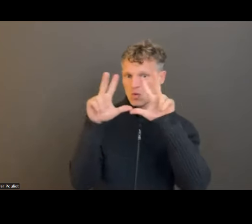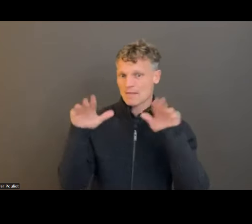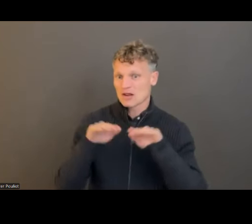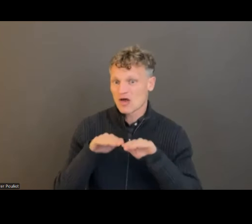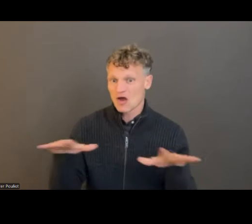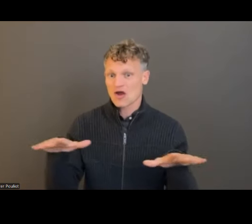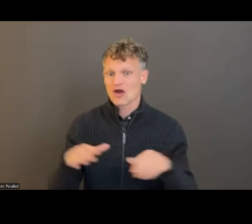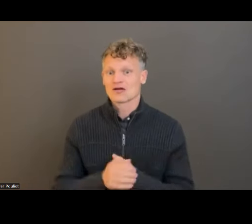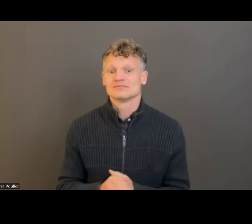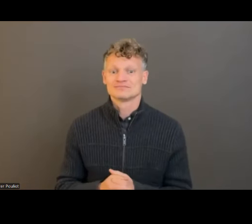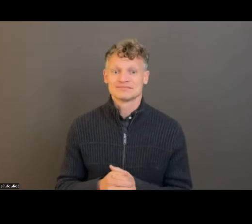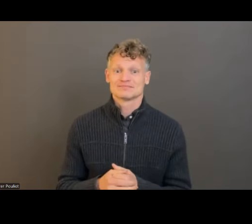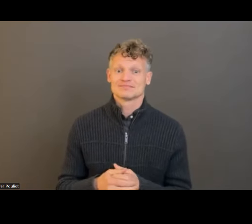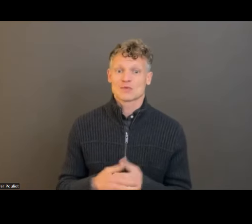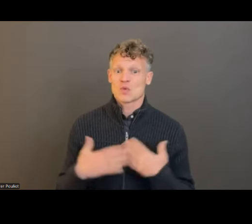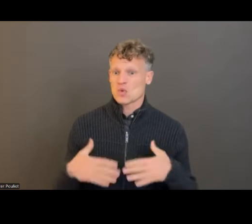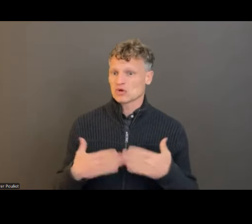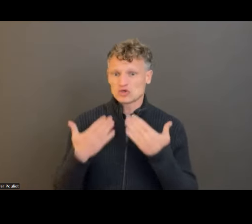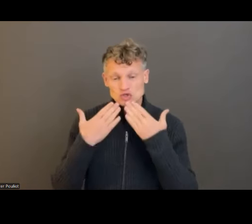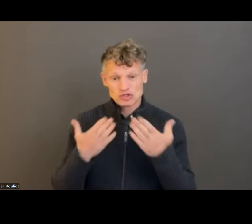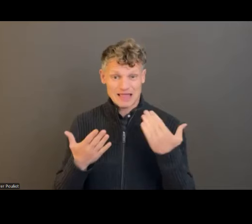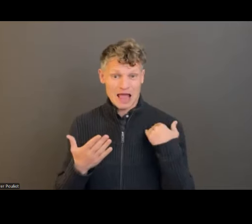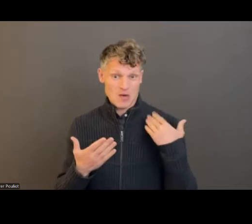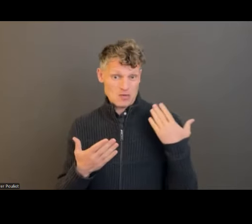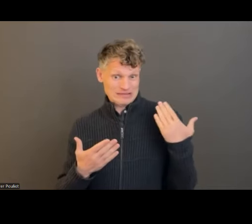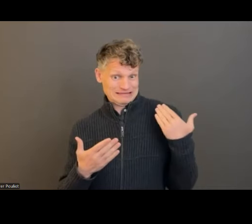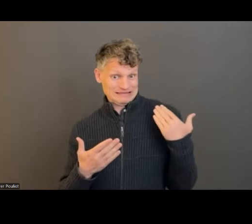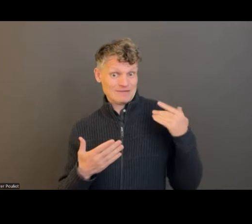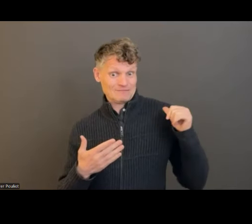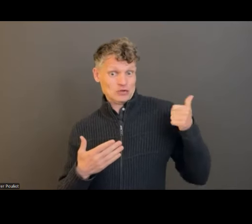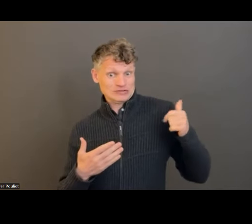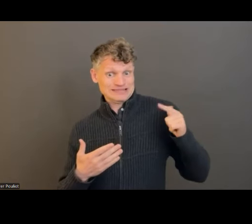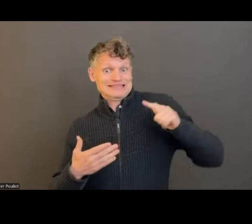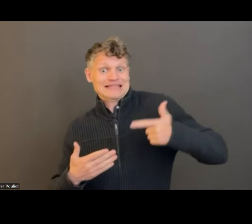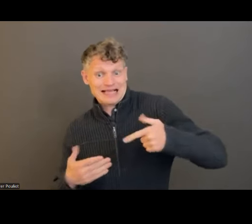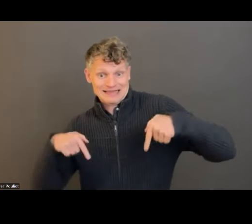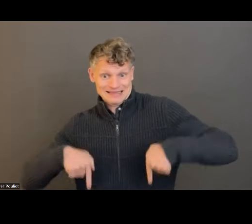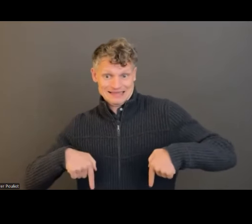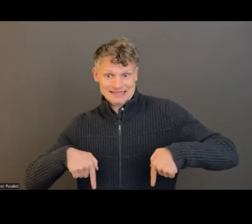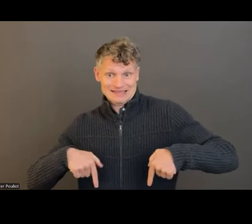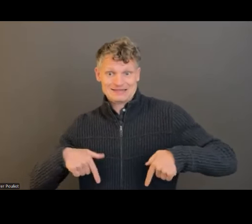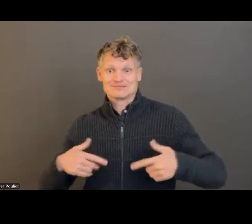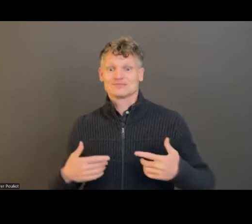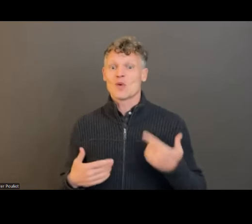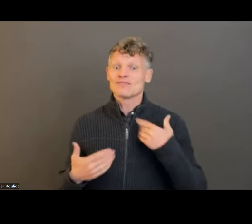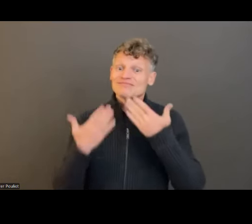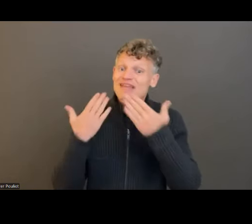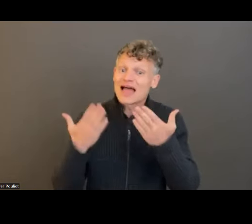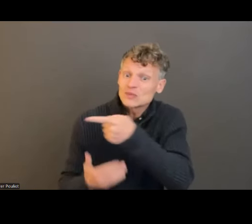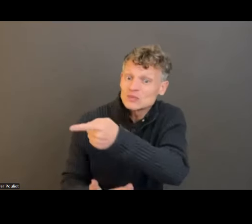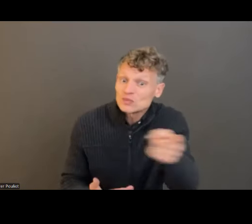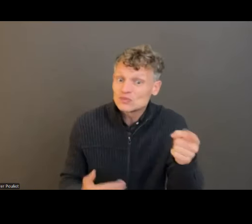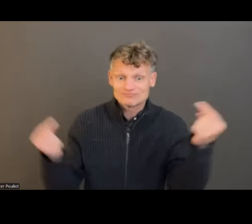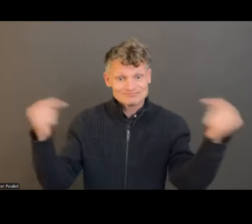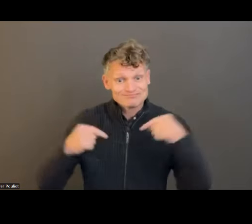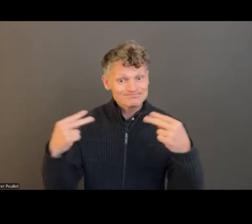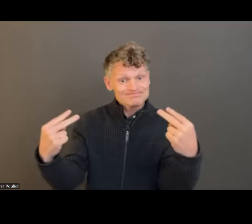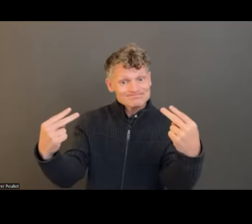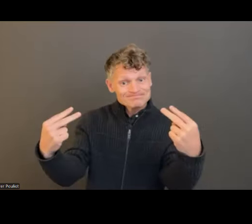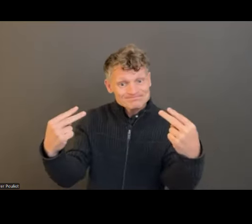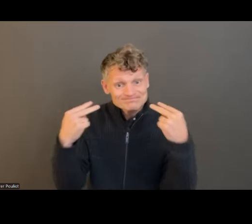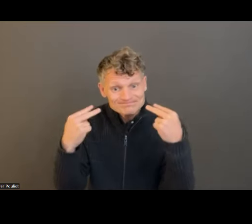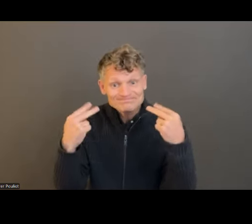topic, but it's a topic that we need to work on together to accelerate the efforts for the elimination of diseases. So Vanessa, back